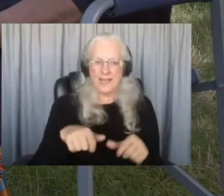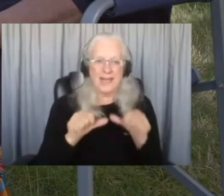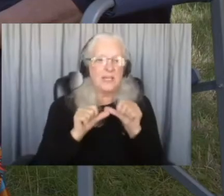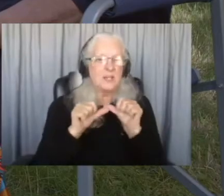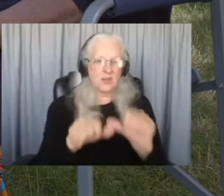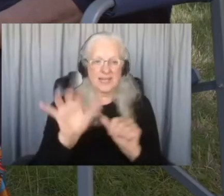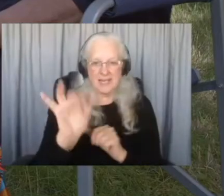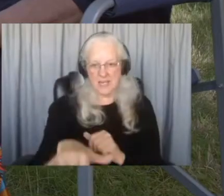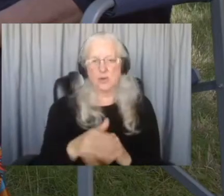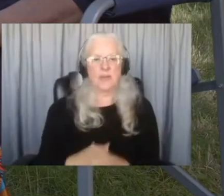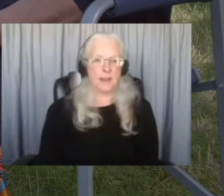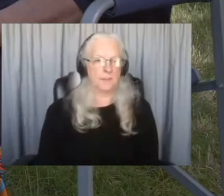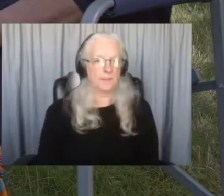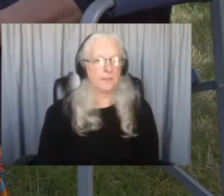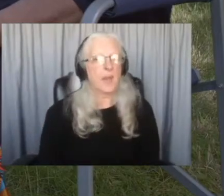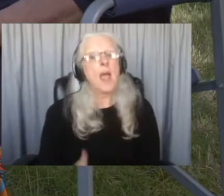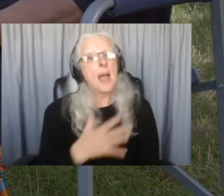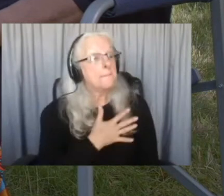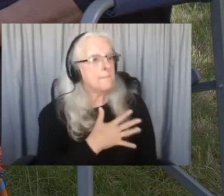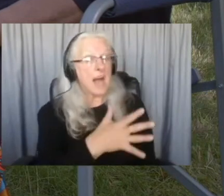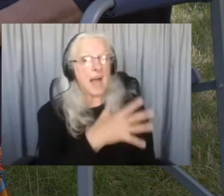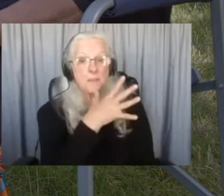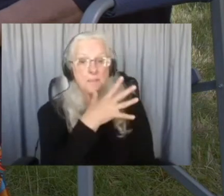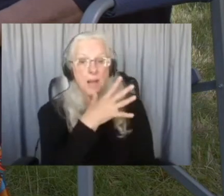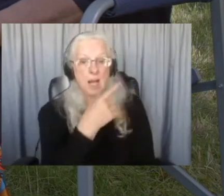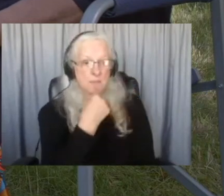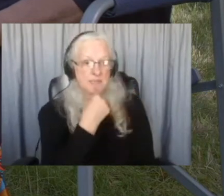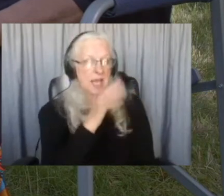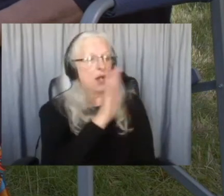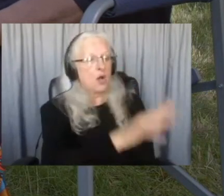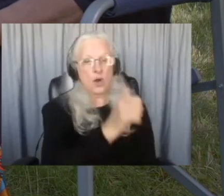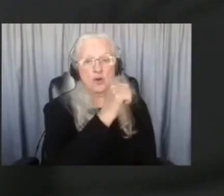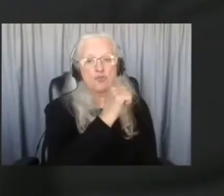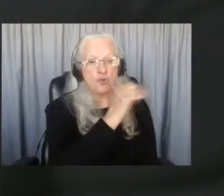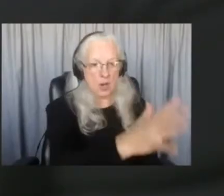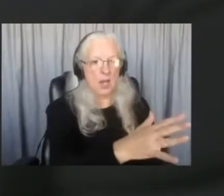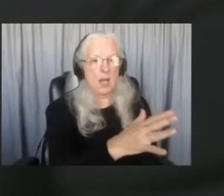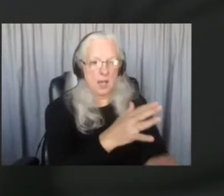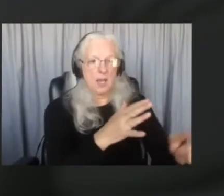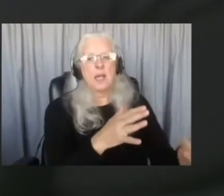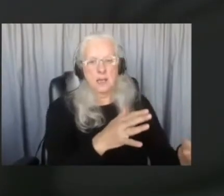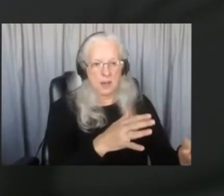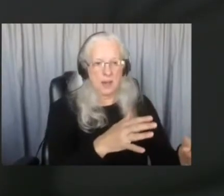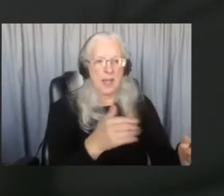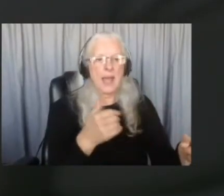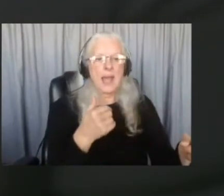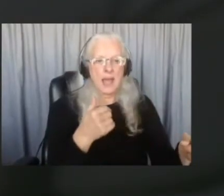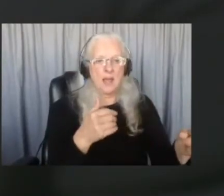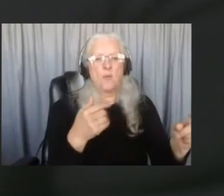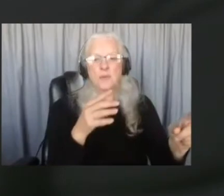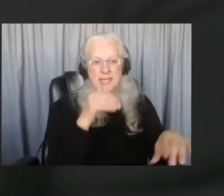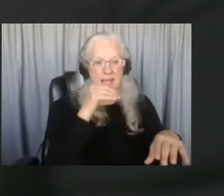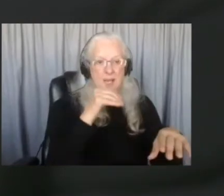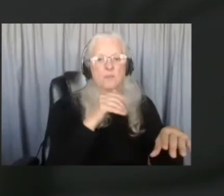My mom said her mama got made fun of real bad for speaking Michi, so we